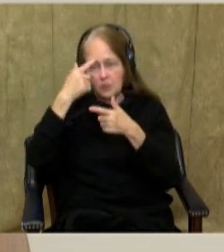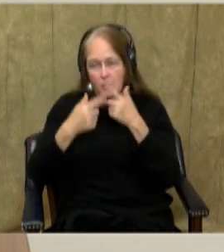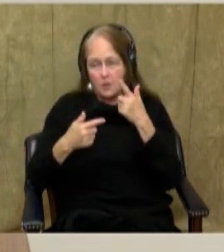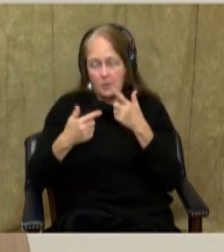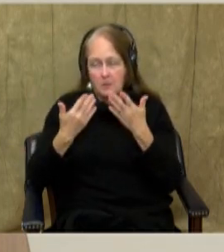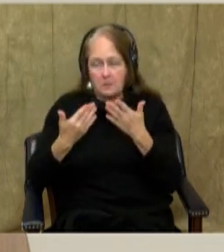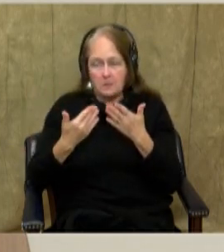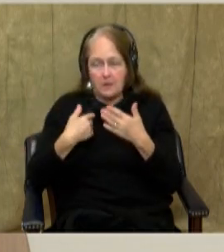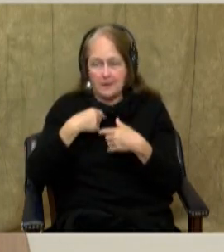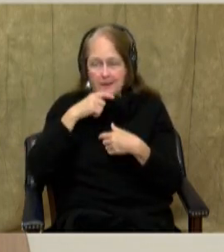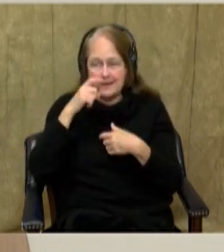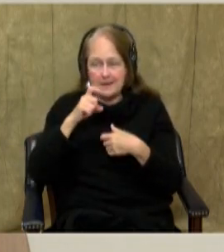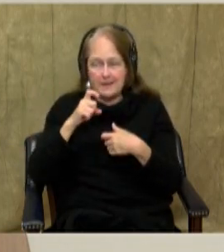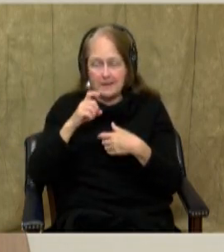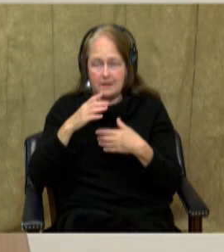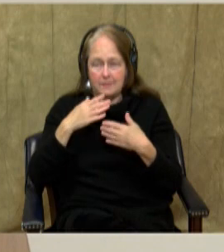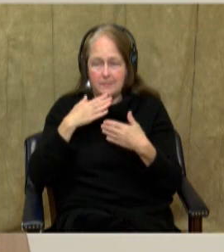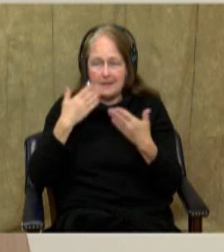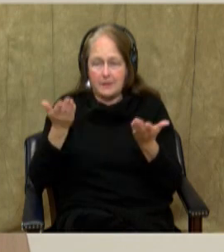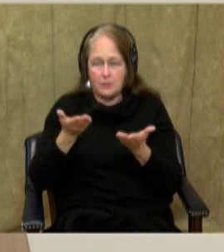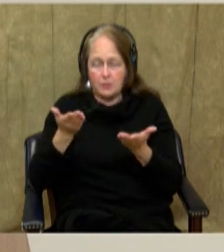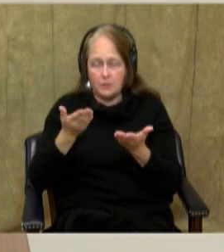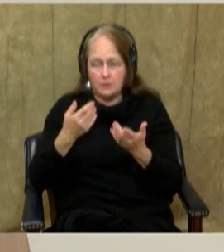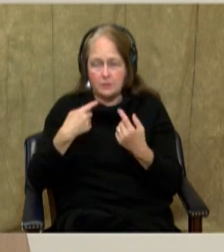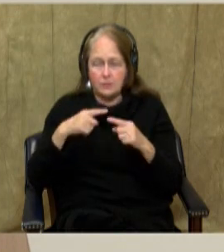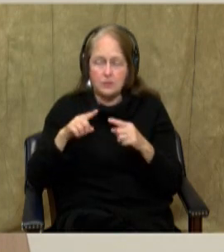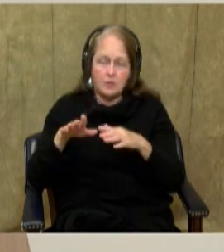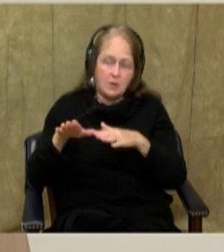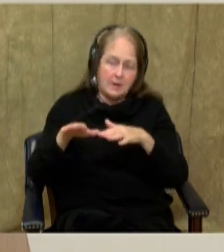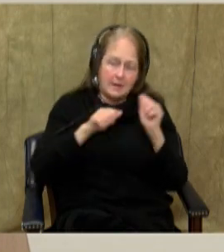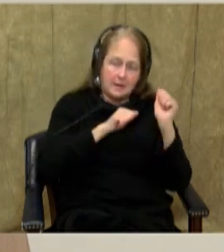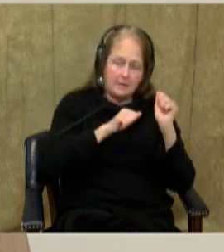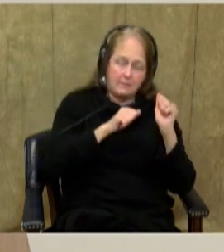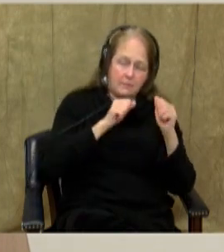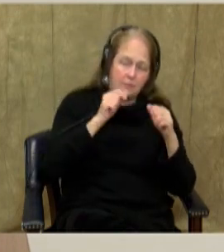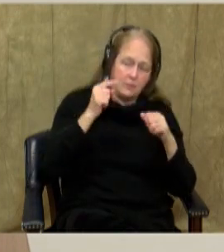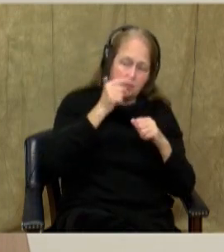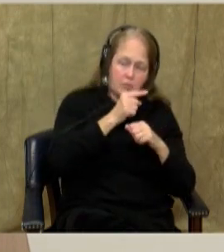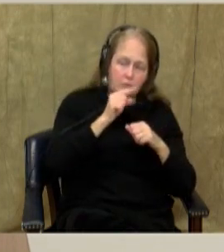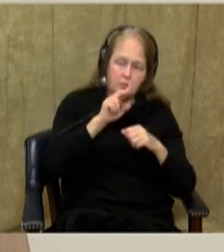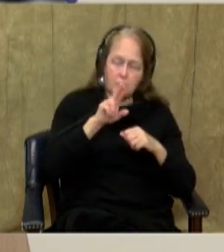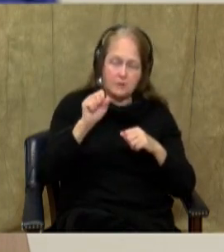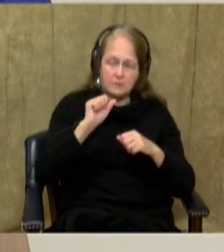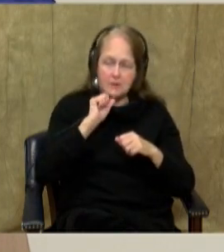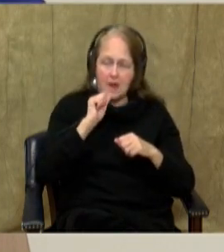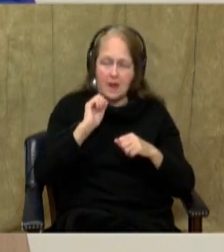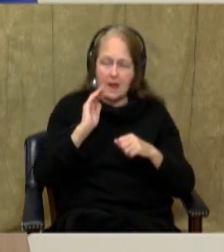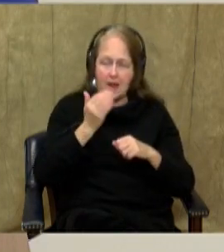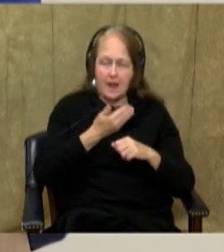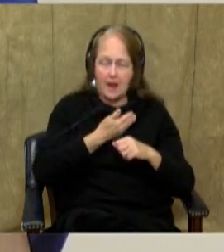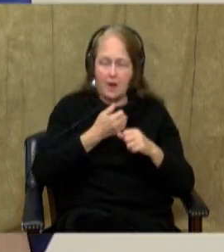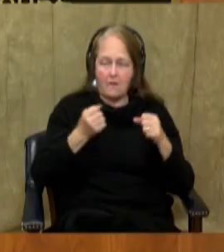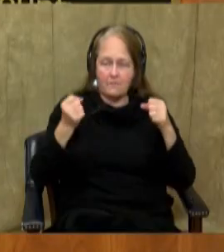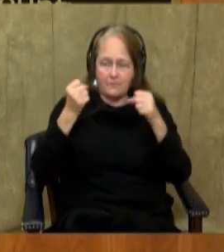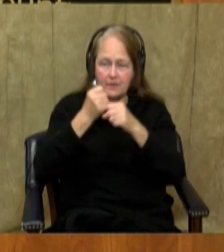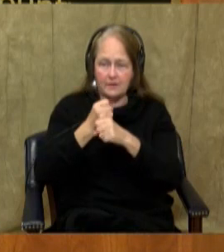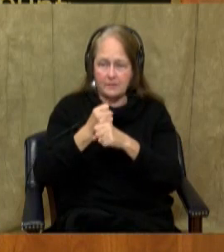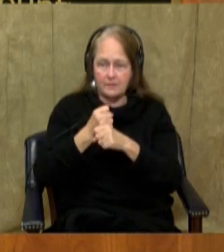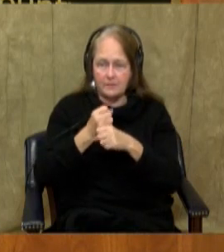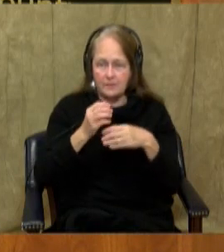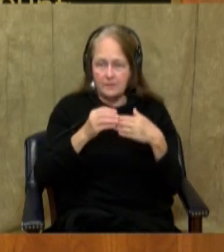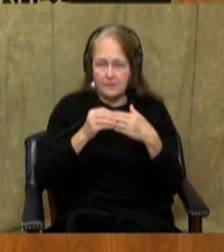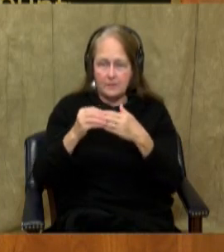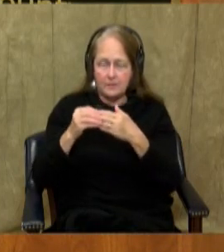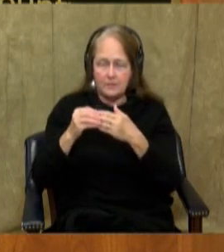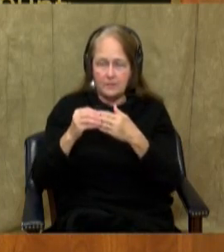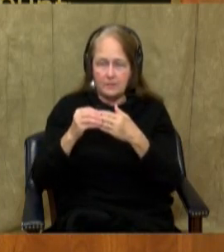we don't need to be over there. Maybe we need to go ahead and just pull out. This is not our fight. Which leads us to